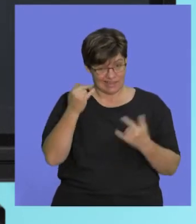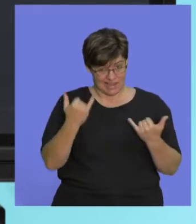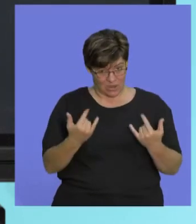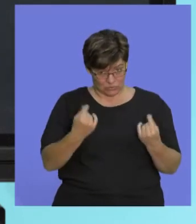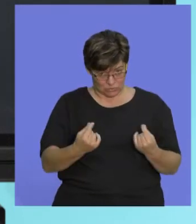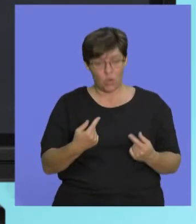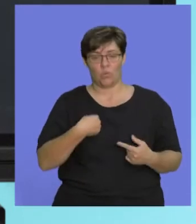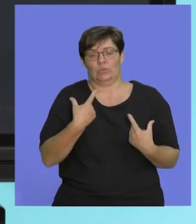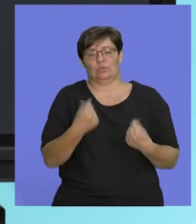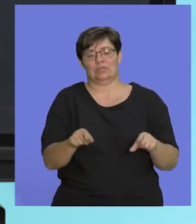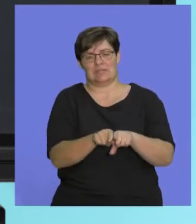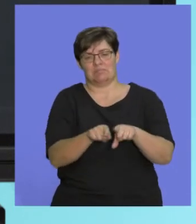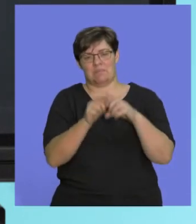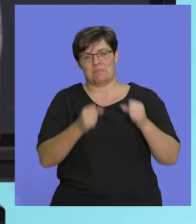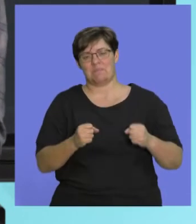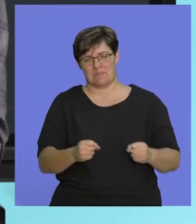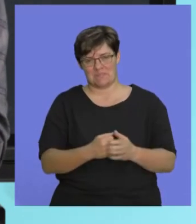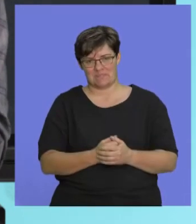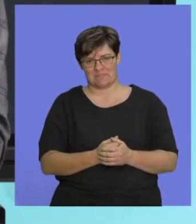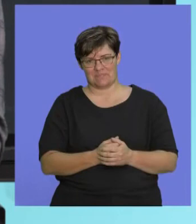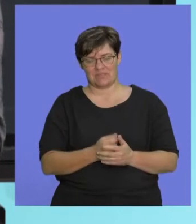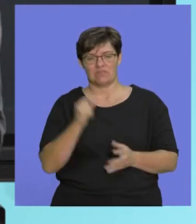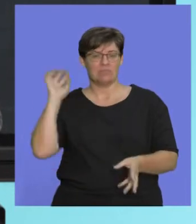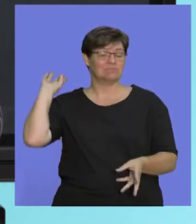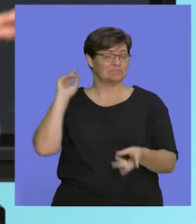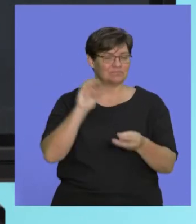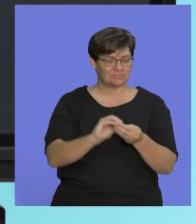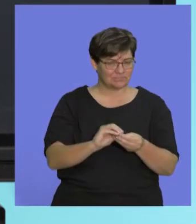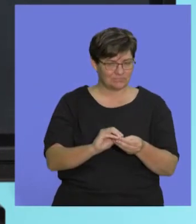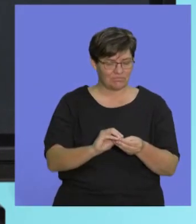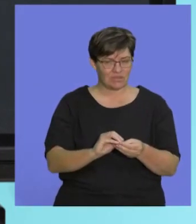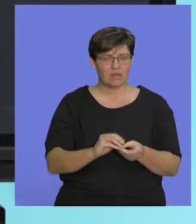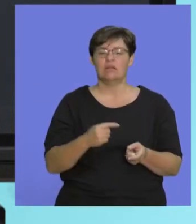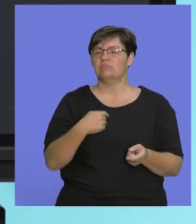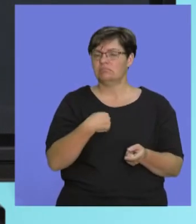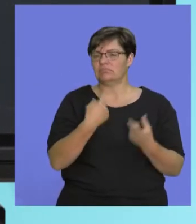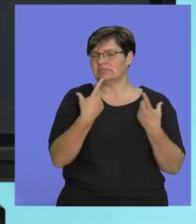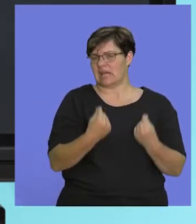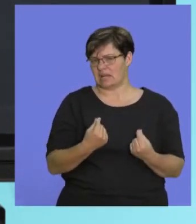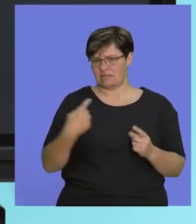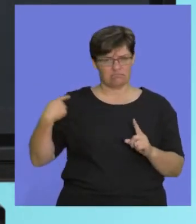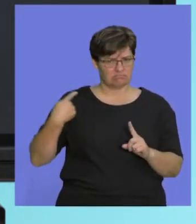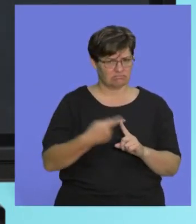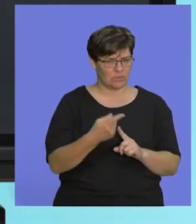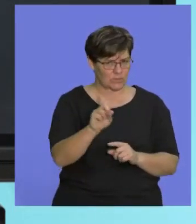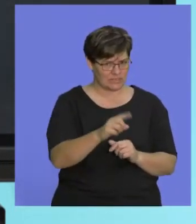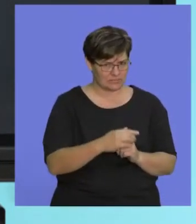question wanted you to do. So let's just recap quickly of what is it that we've done so far.